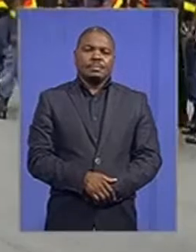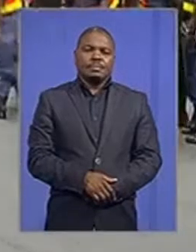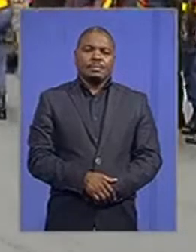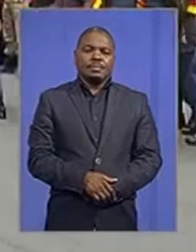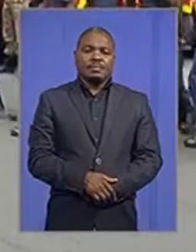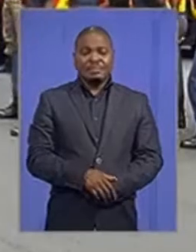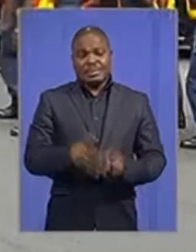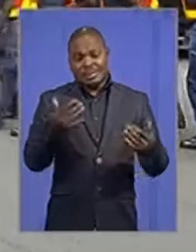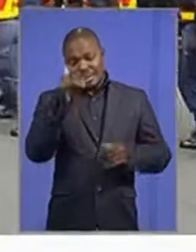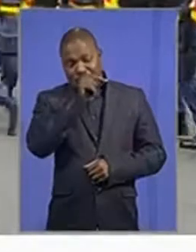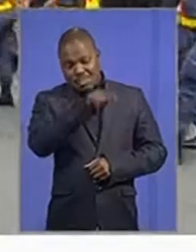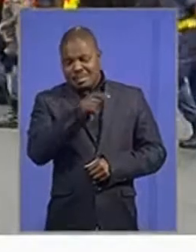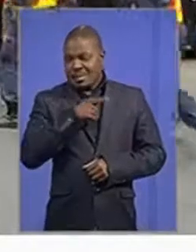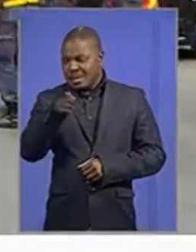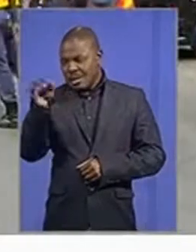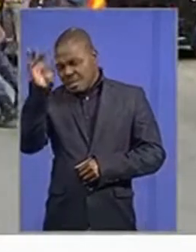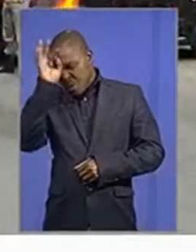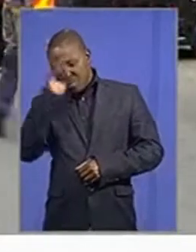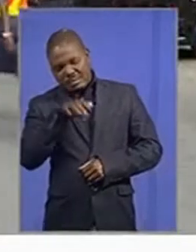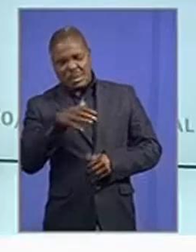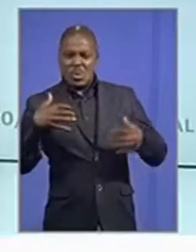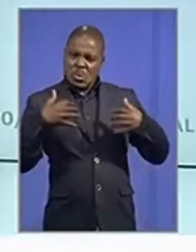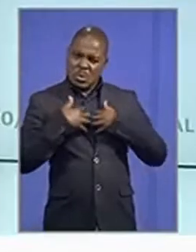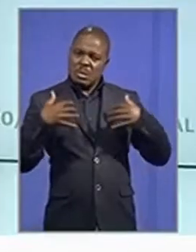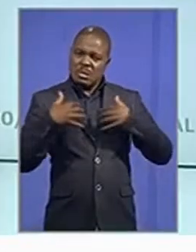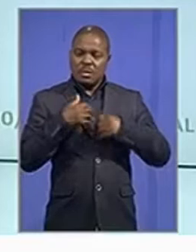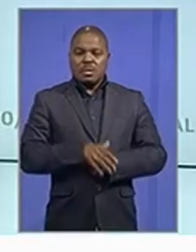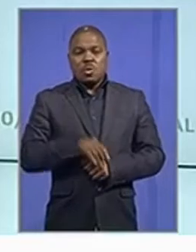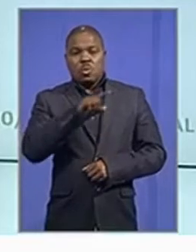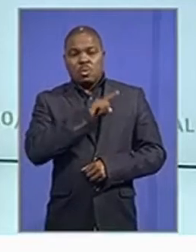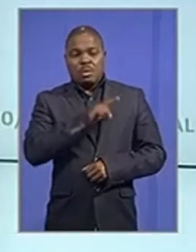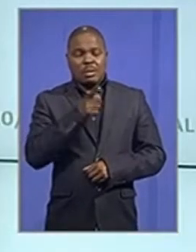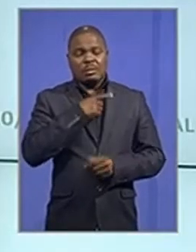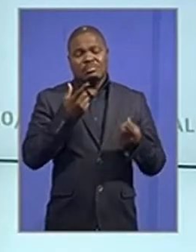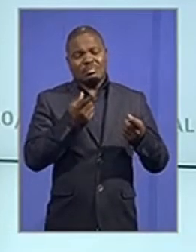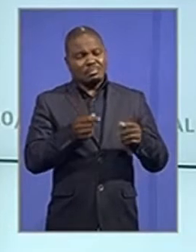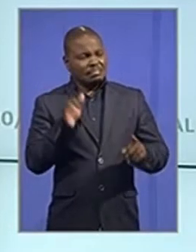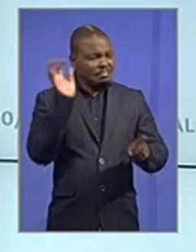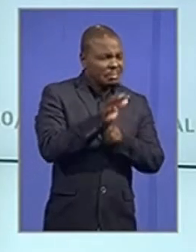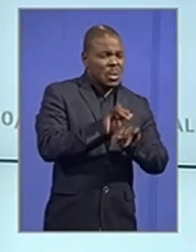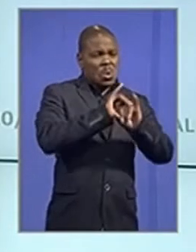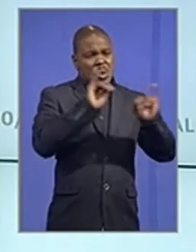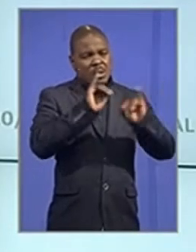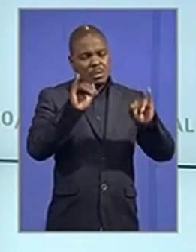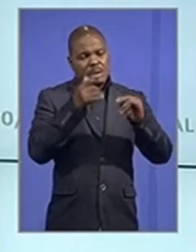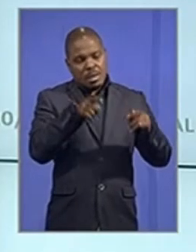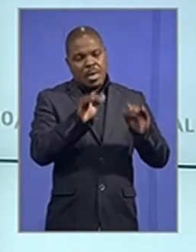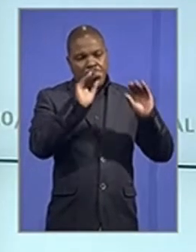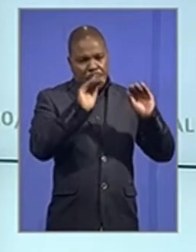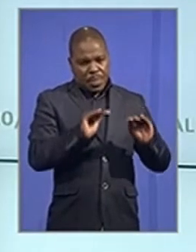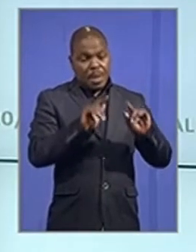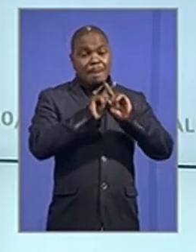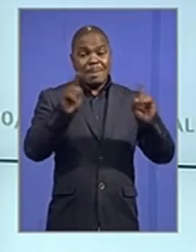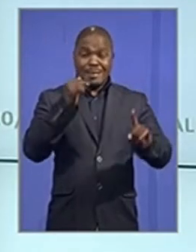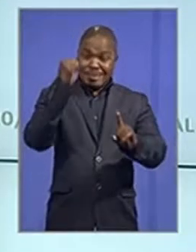ke tlhoba boroko go ditheo tsa tiragatso ya molao. Seno e le fa bosenyi jo bo tletseng tiriso dikgoka bo wetse tlase ntle fela